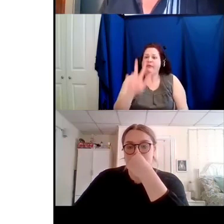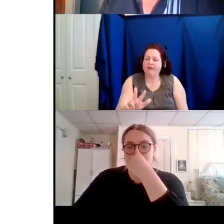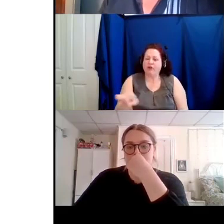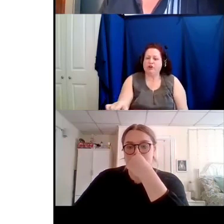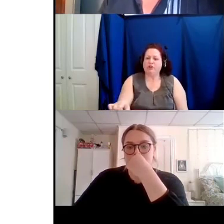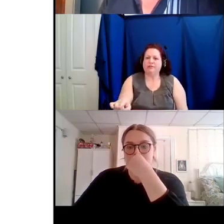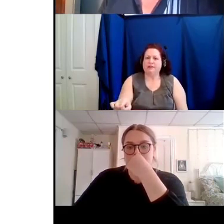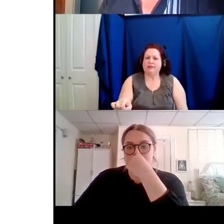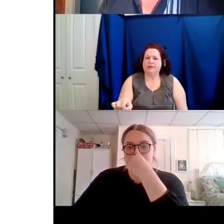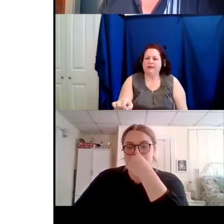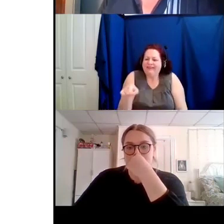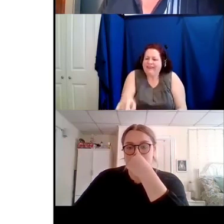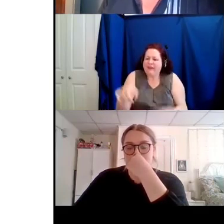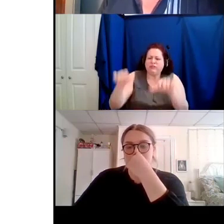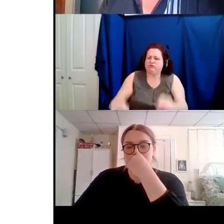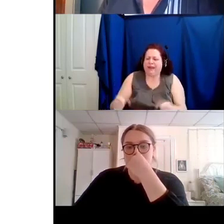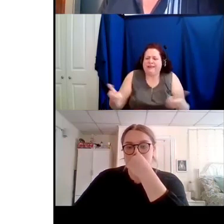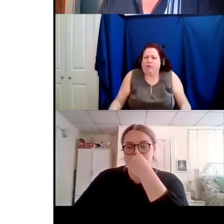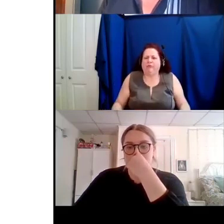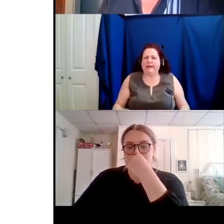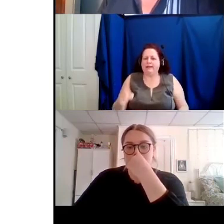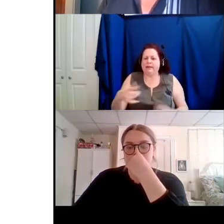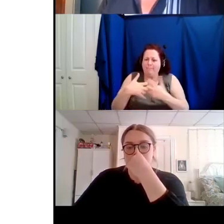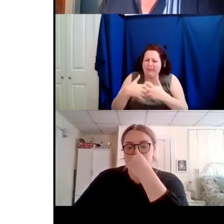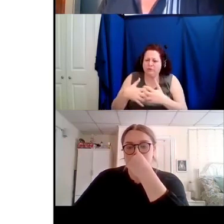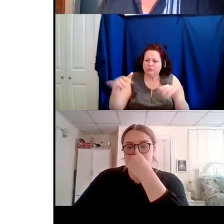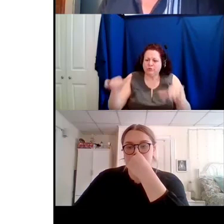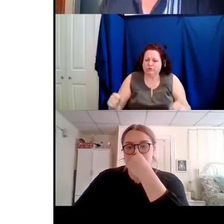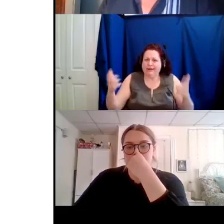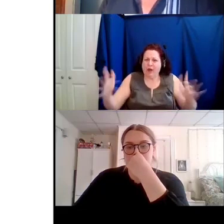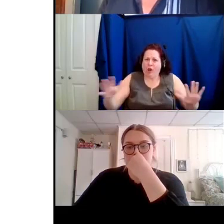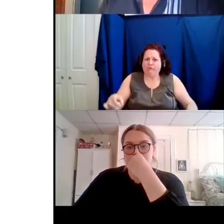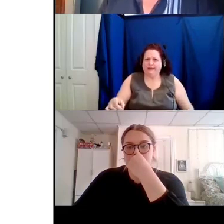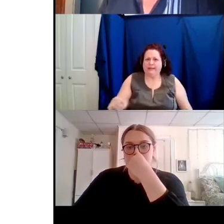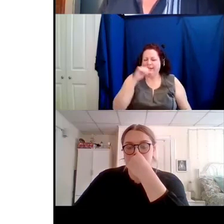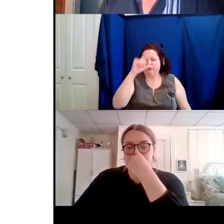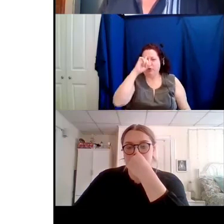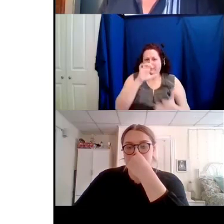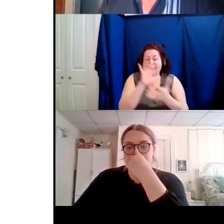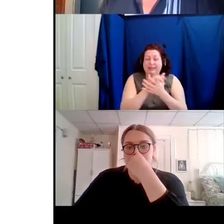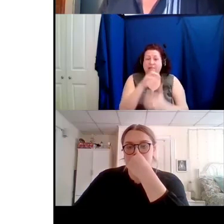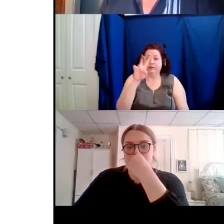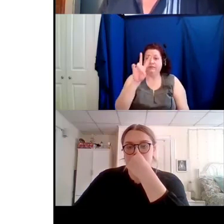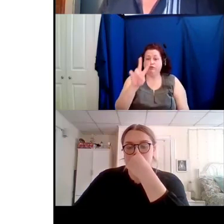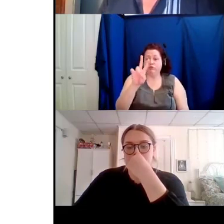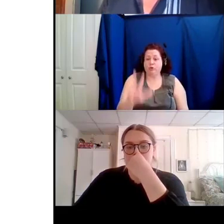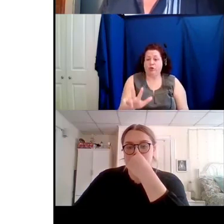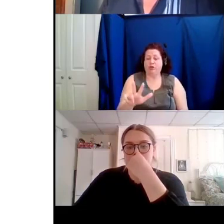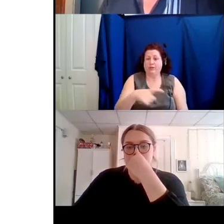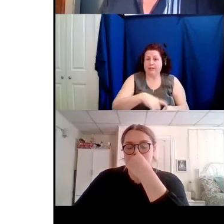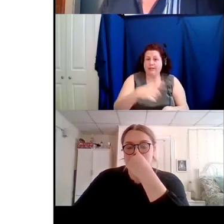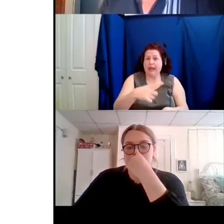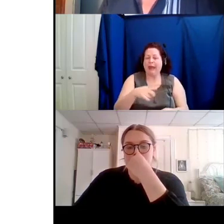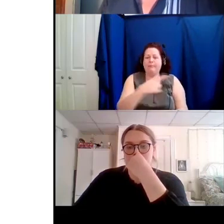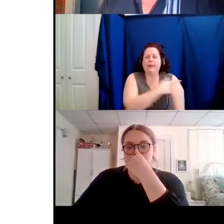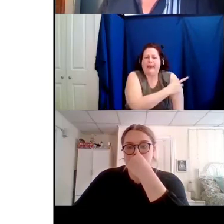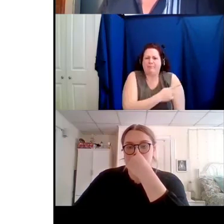restraints are done on persons who are in mechanical restraints. 2/3. I don't believe that 2/3 of the time the patient had the ability